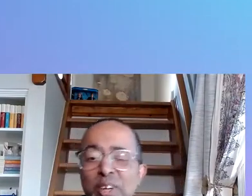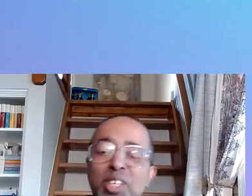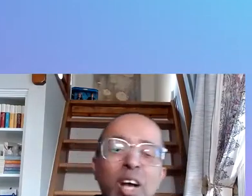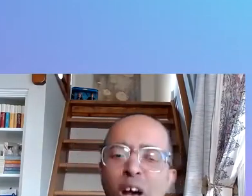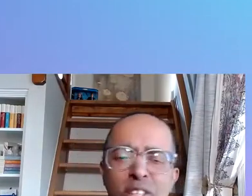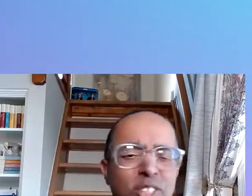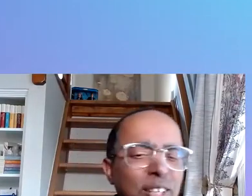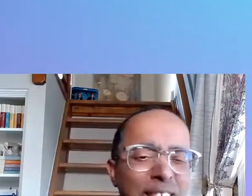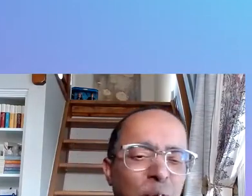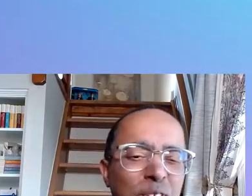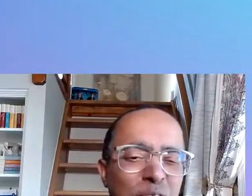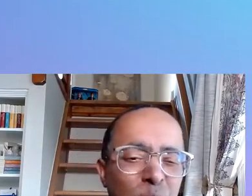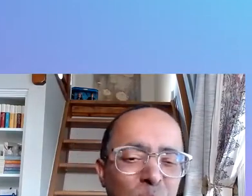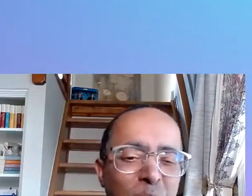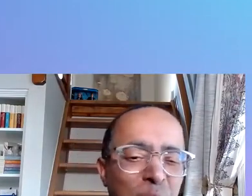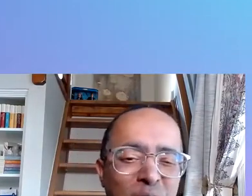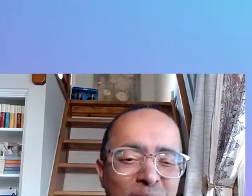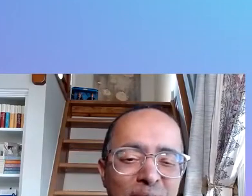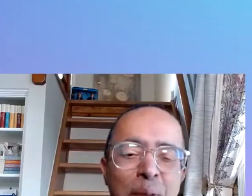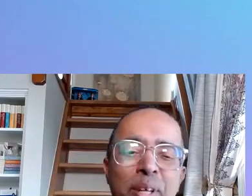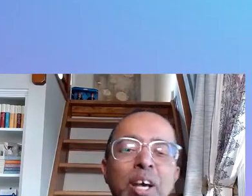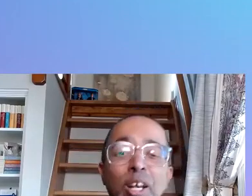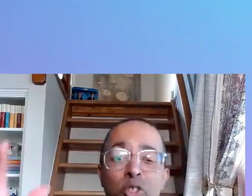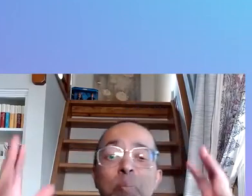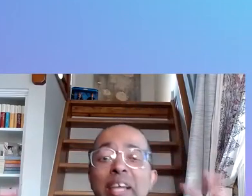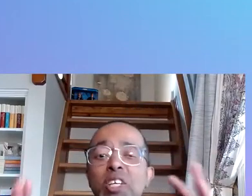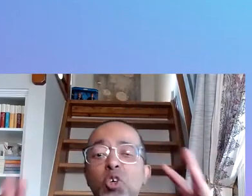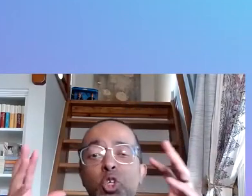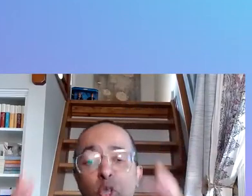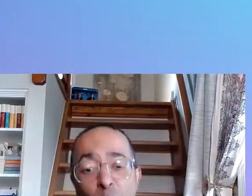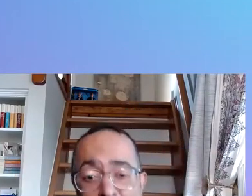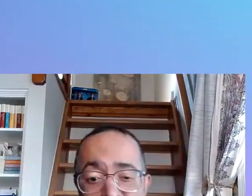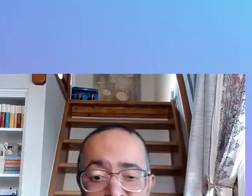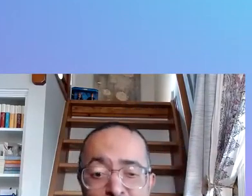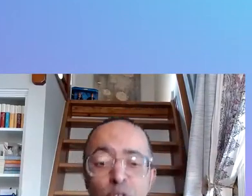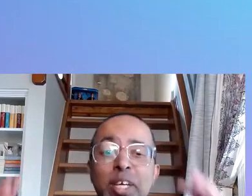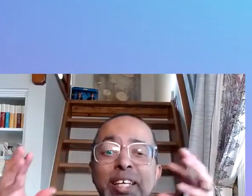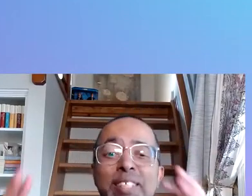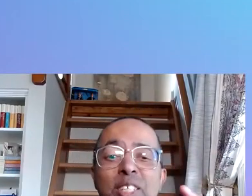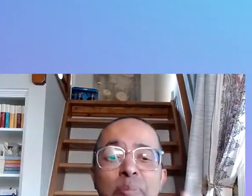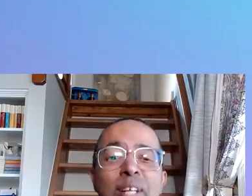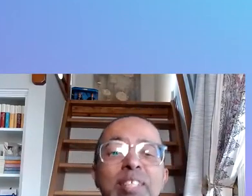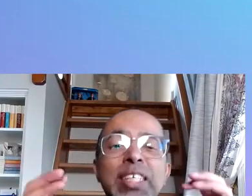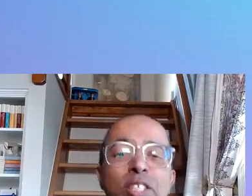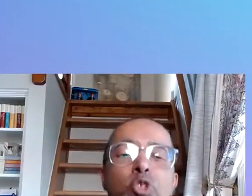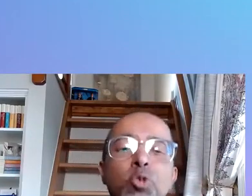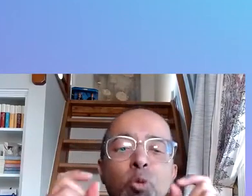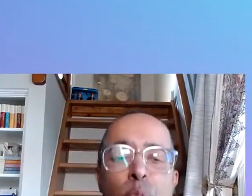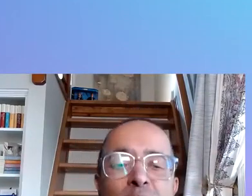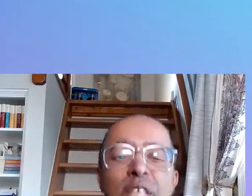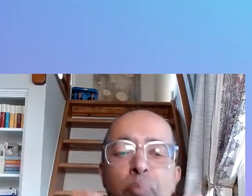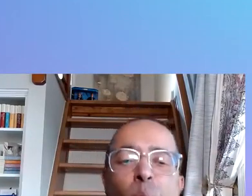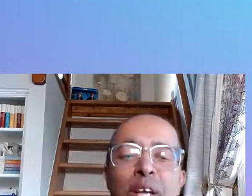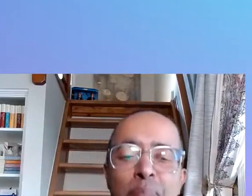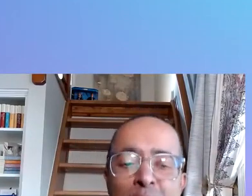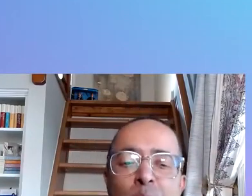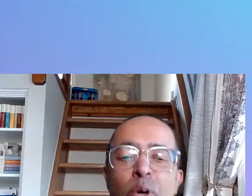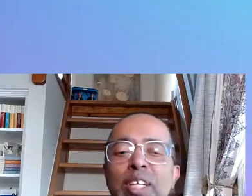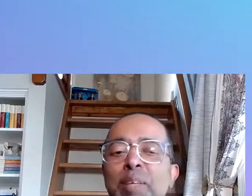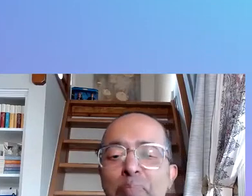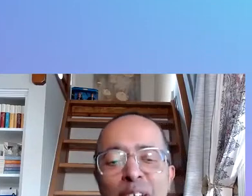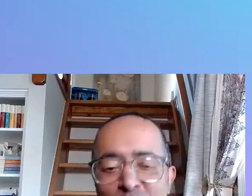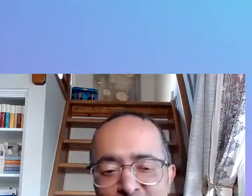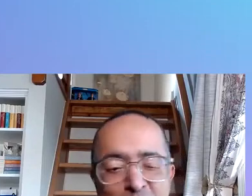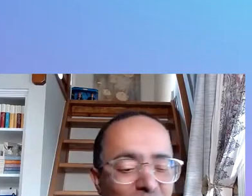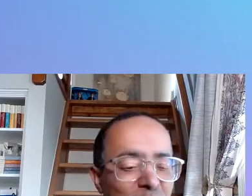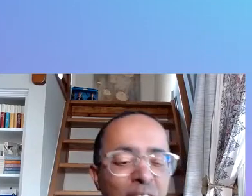costs too much. Suddenly that question goes away when it's already in the template. So make it your goal to get accessibility into the really boring paperwork,